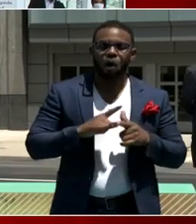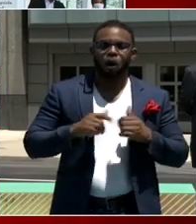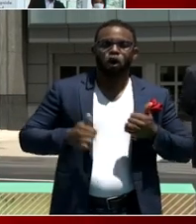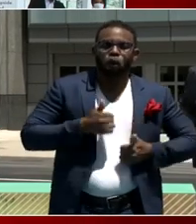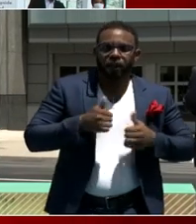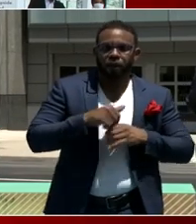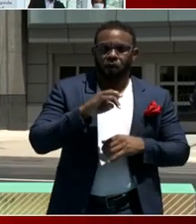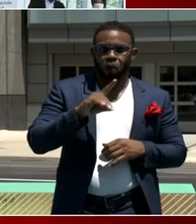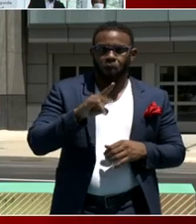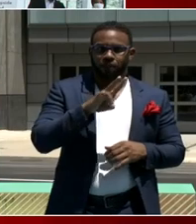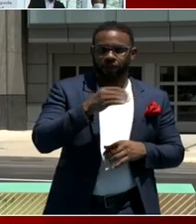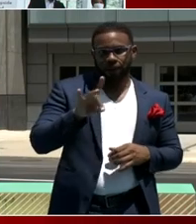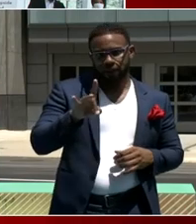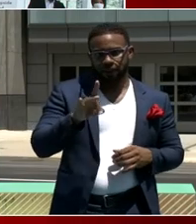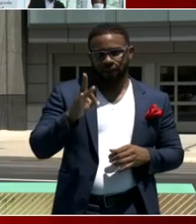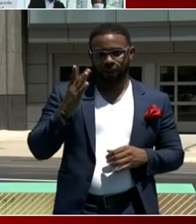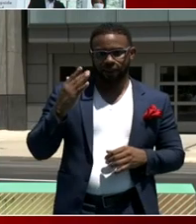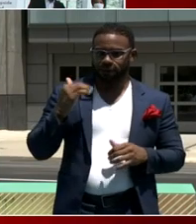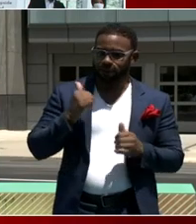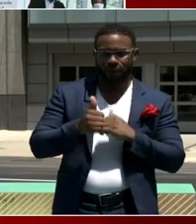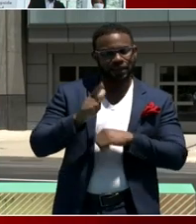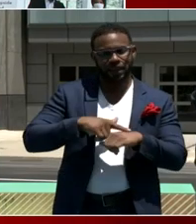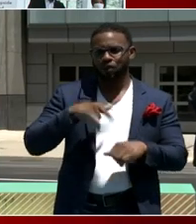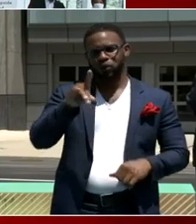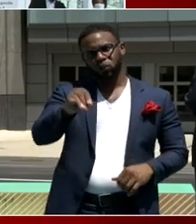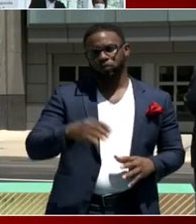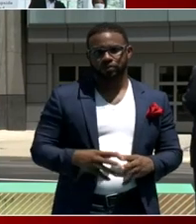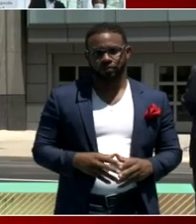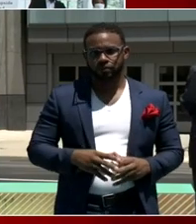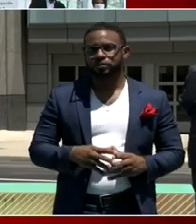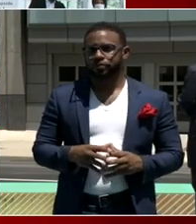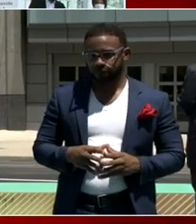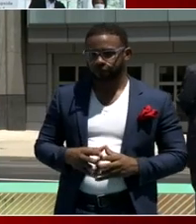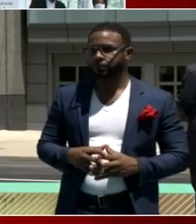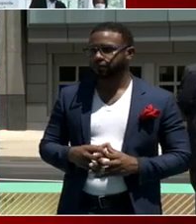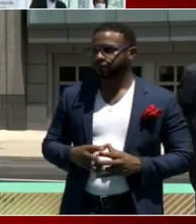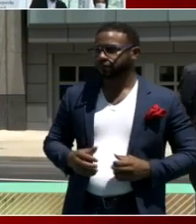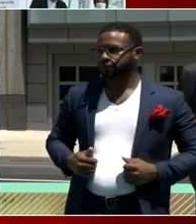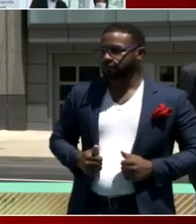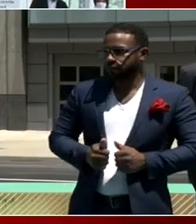aggressively in Ward 7 and 8, and it's past time that we do.